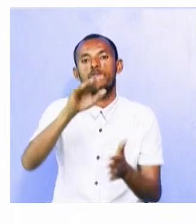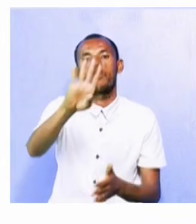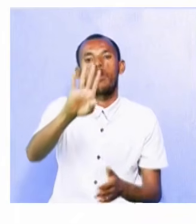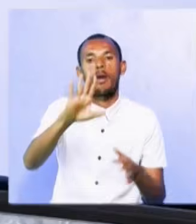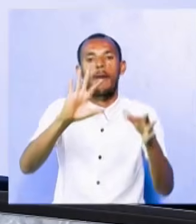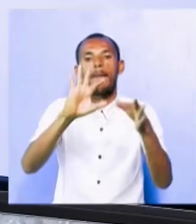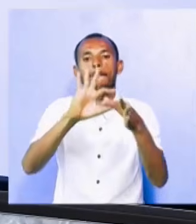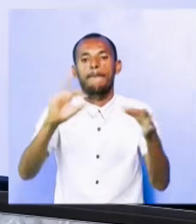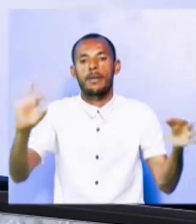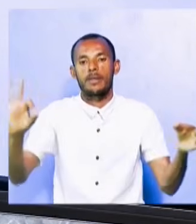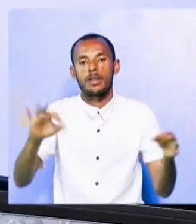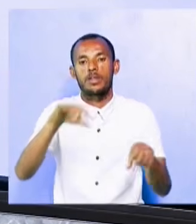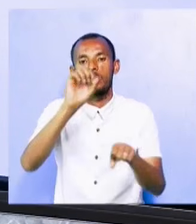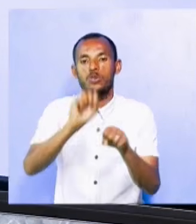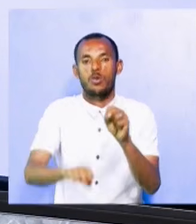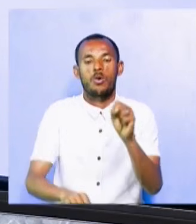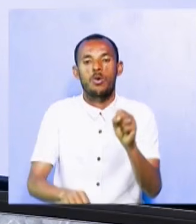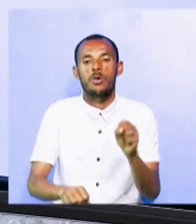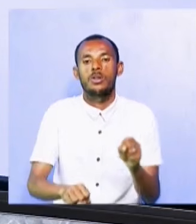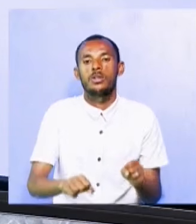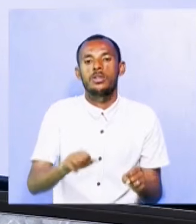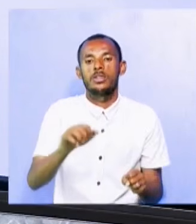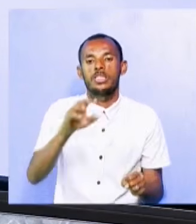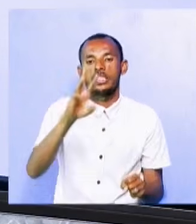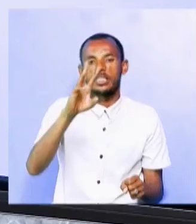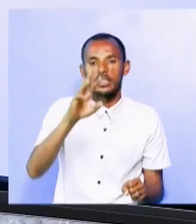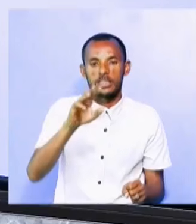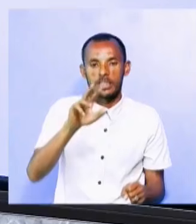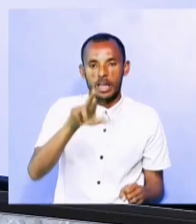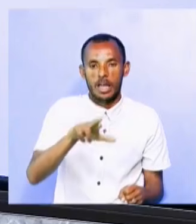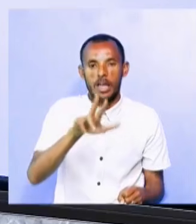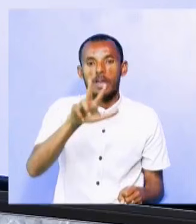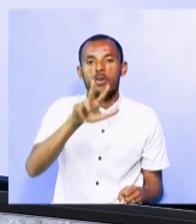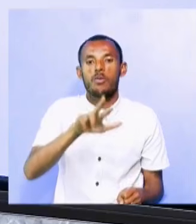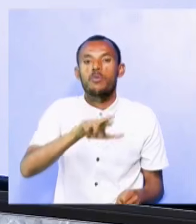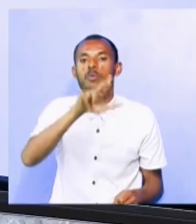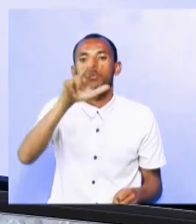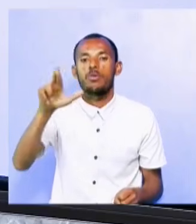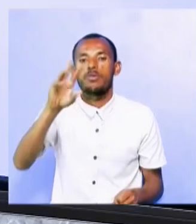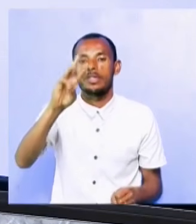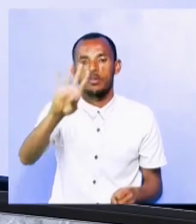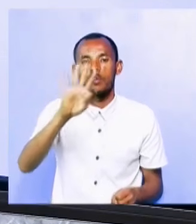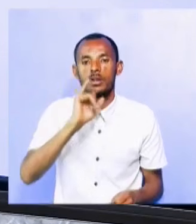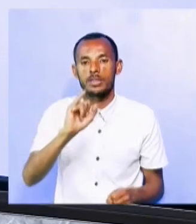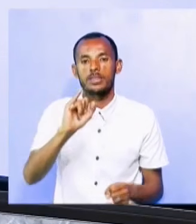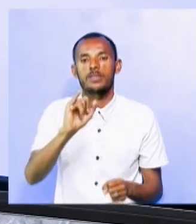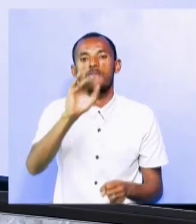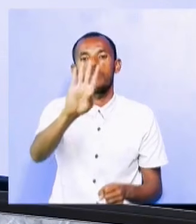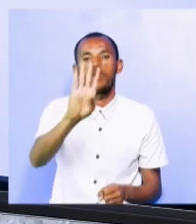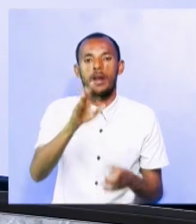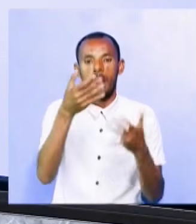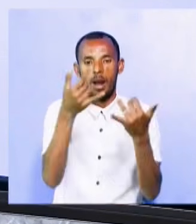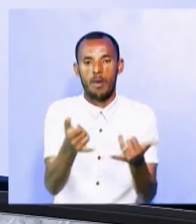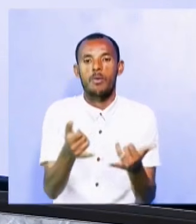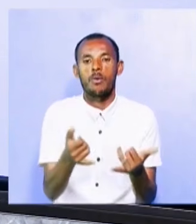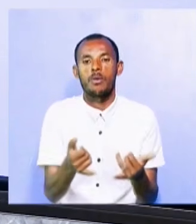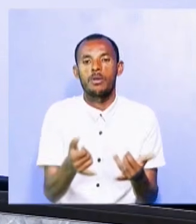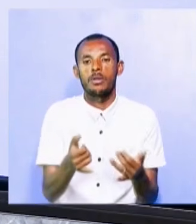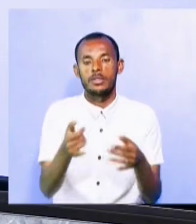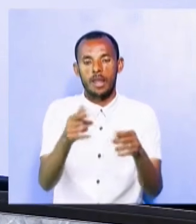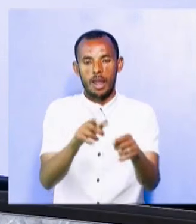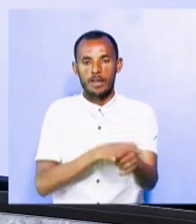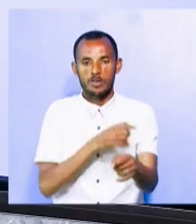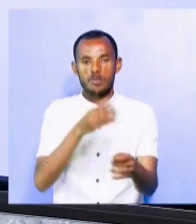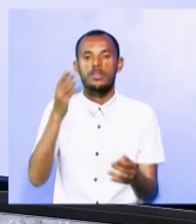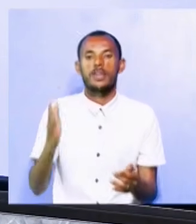okay? So the cube root of 64 is 4. So now the length of